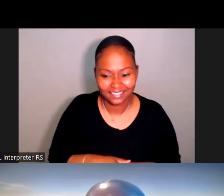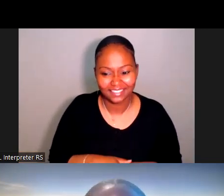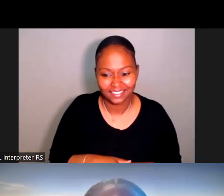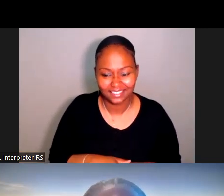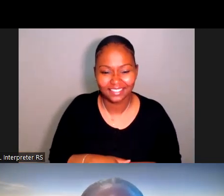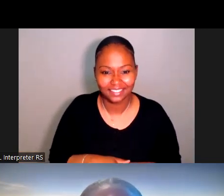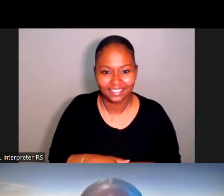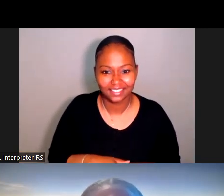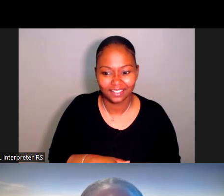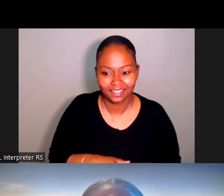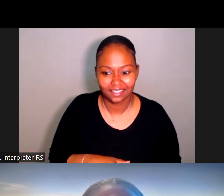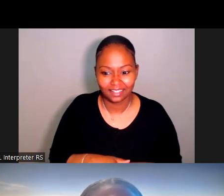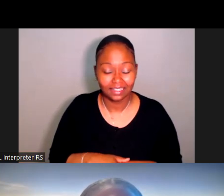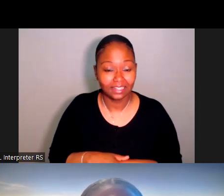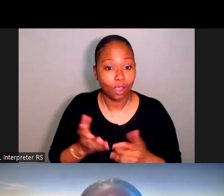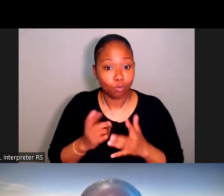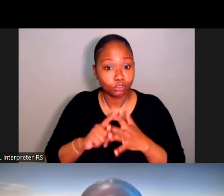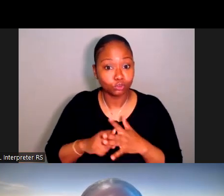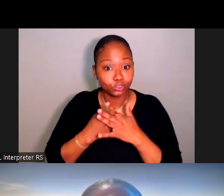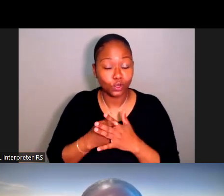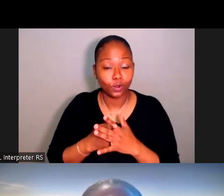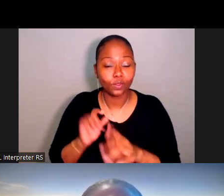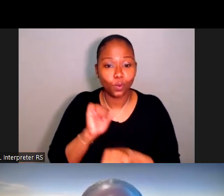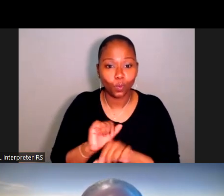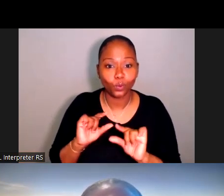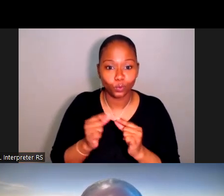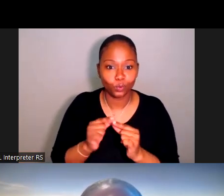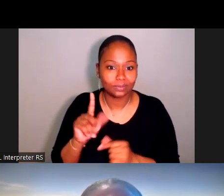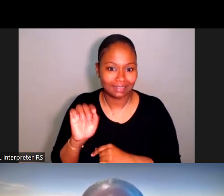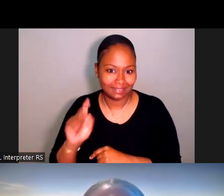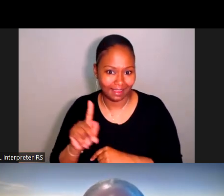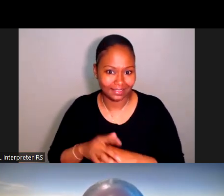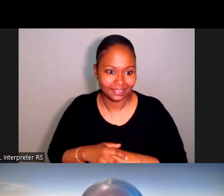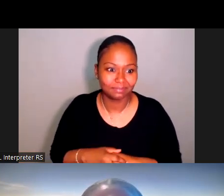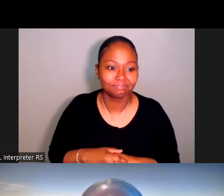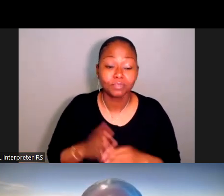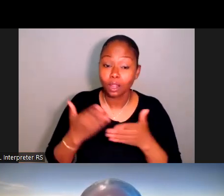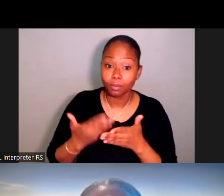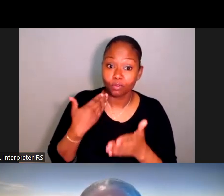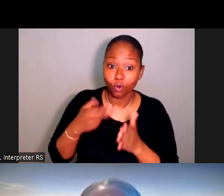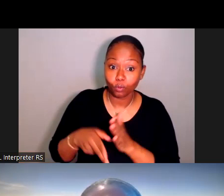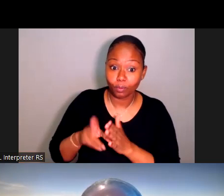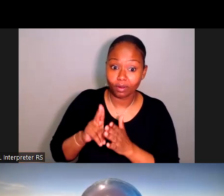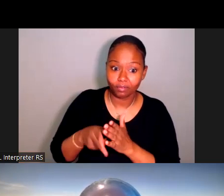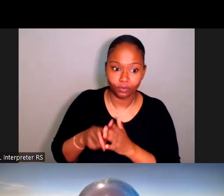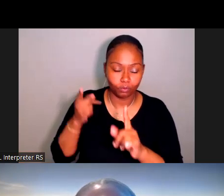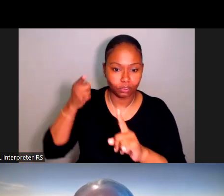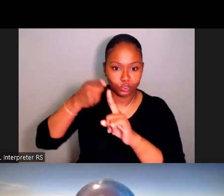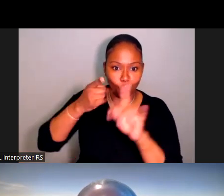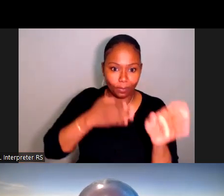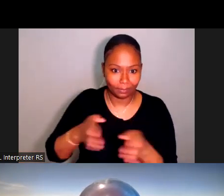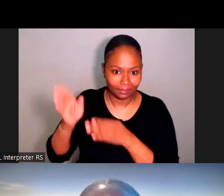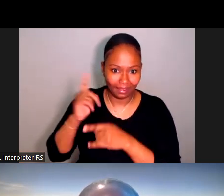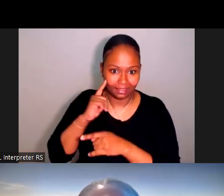going to talk about the work group's task. So before we review the scope and plan for work